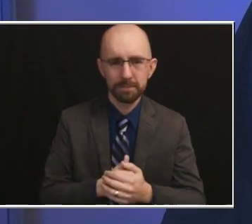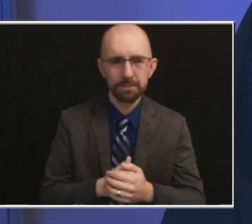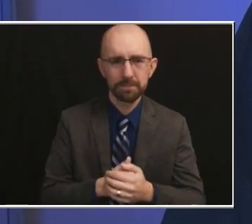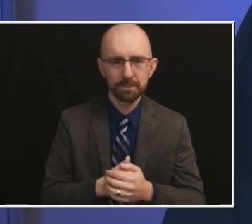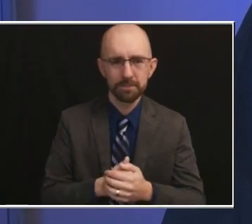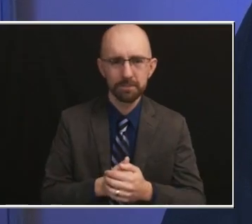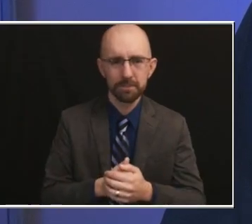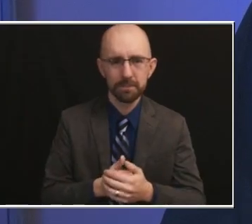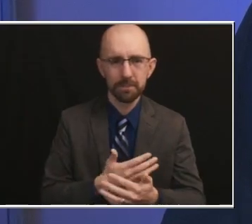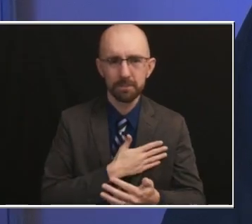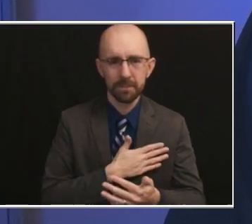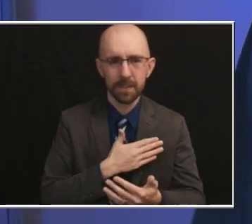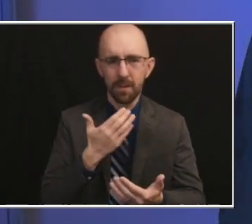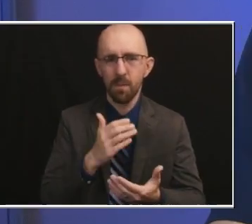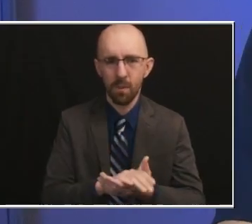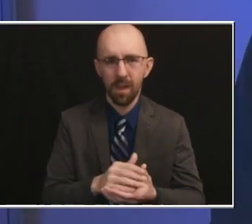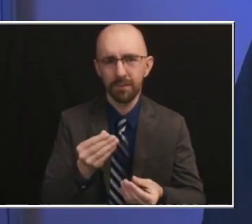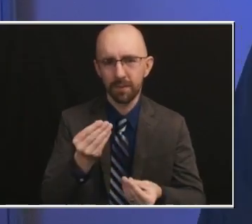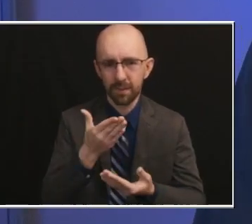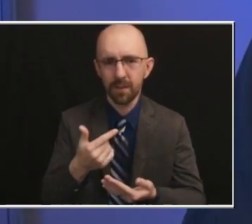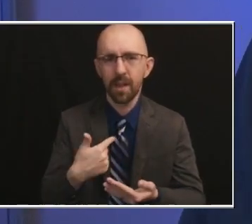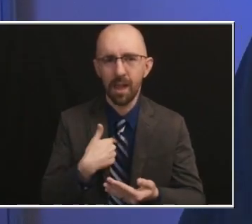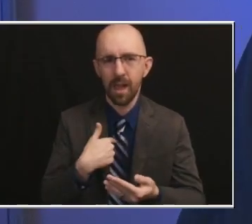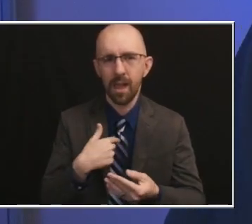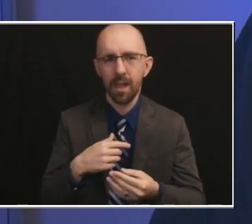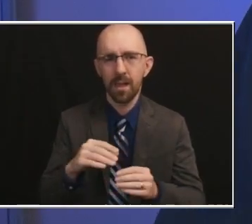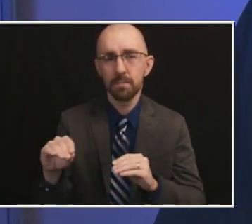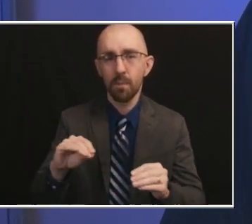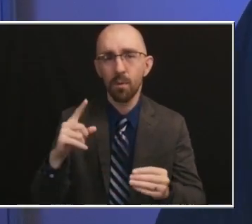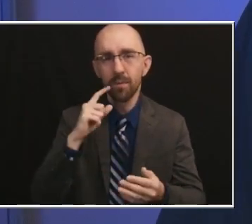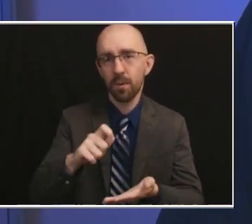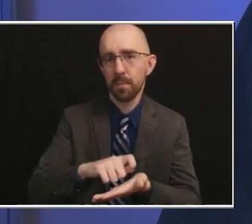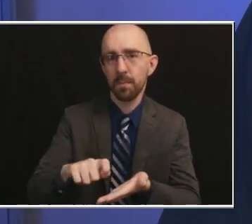my wife told me that I motioned for a pen and a paper.